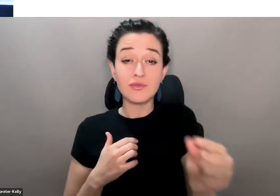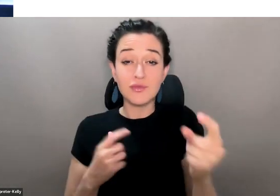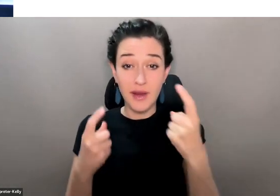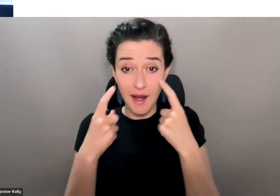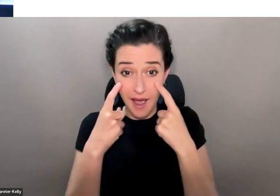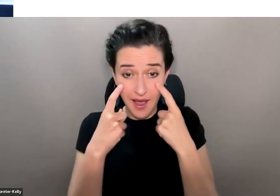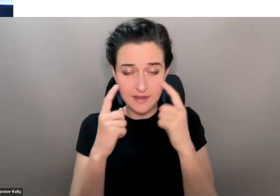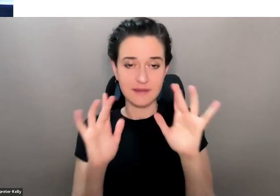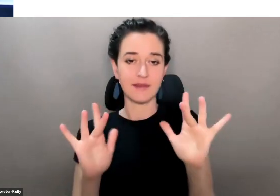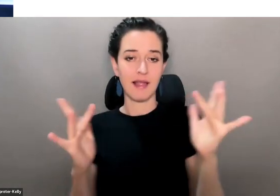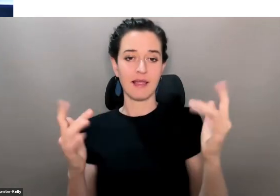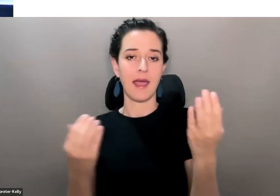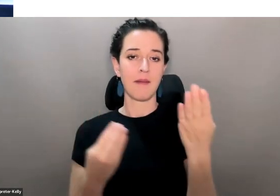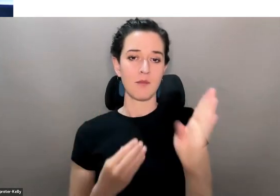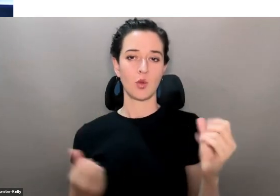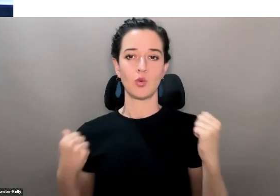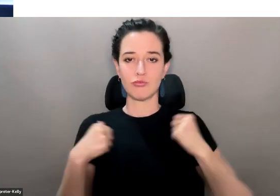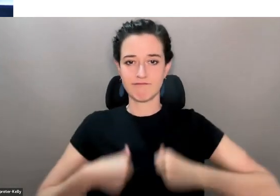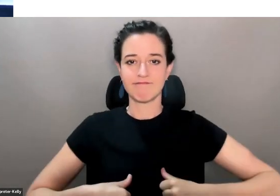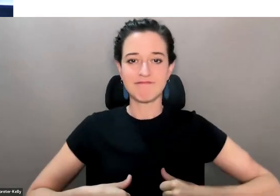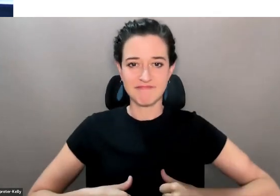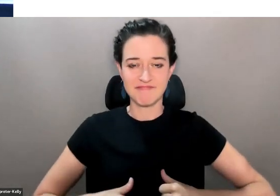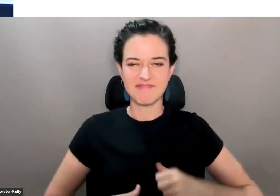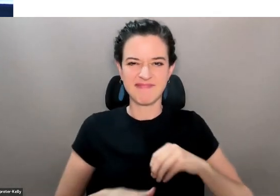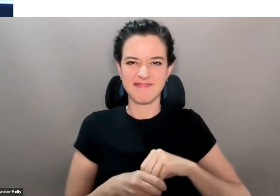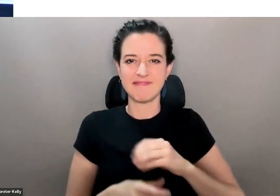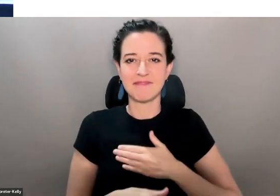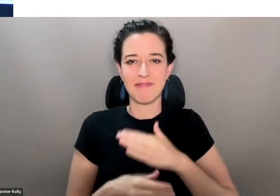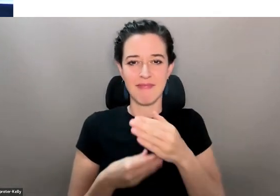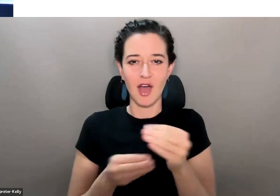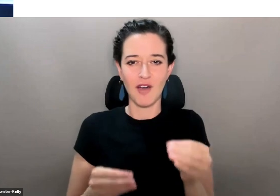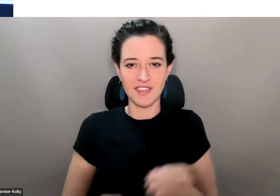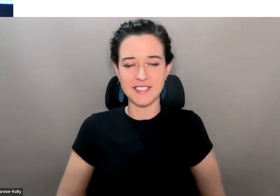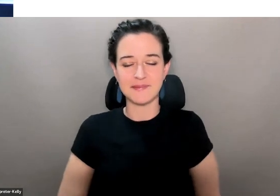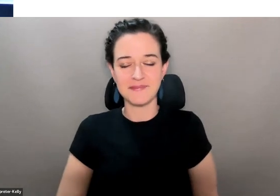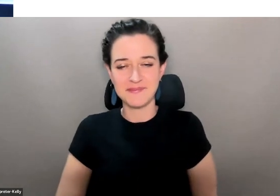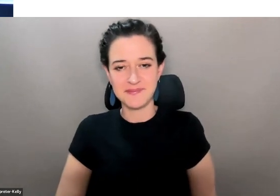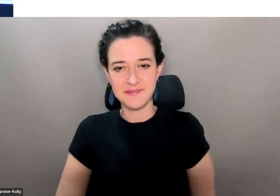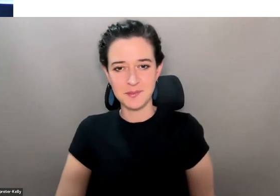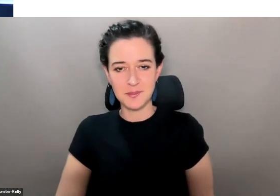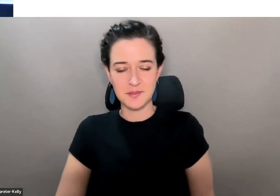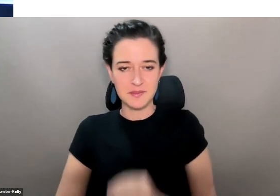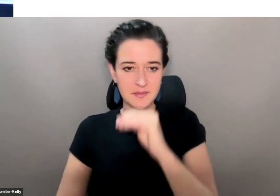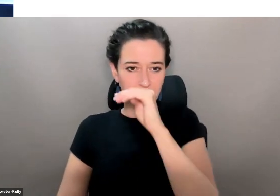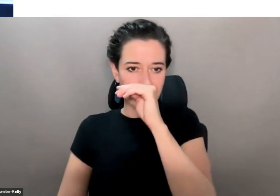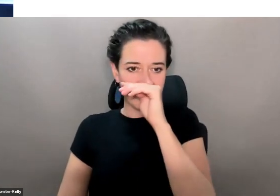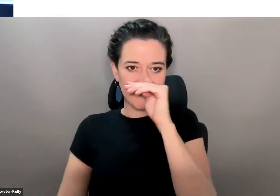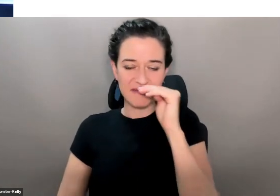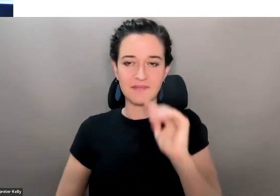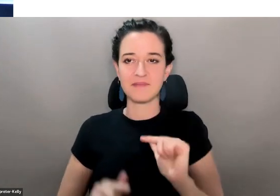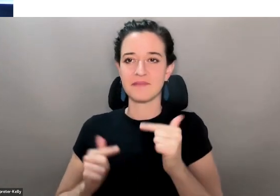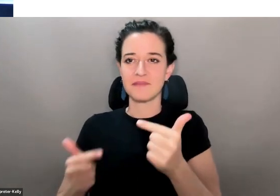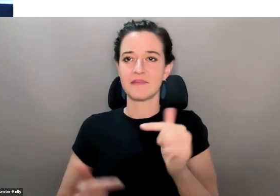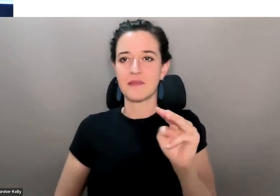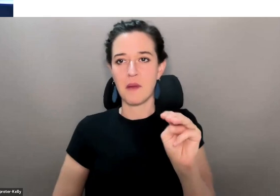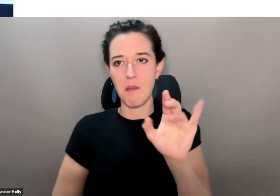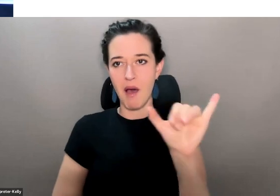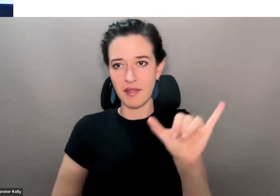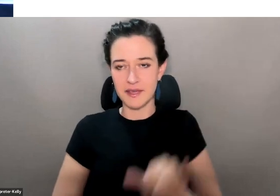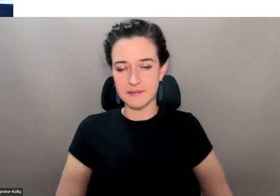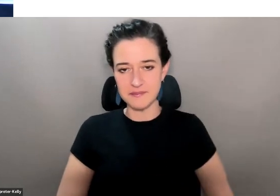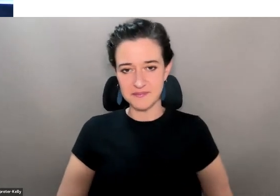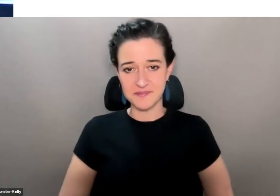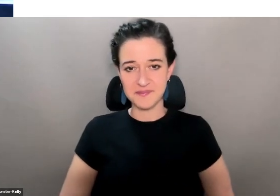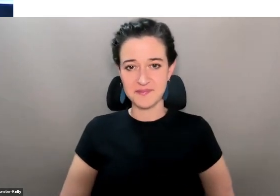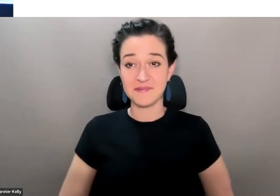my office. I'm going to go ahead and turn it over to Molly Bergdorf from our team to go in depth on this rule itself. And again, want to thank